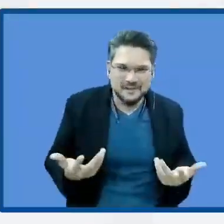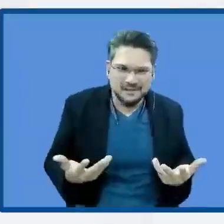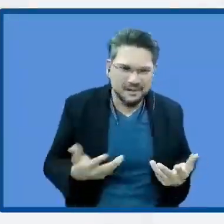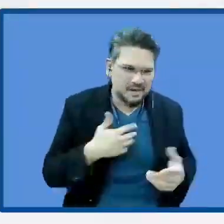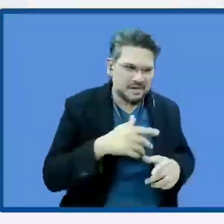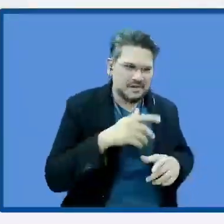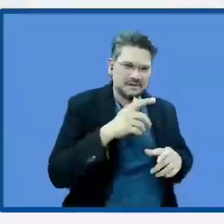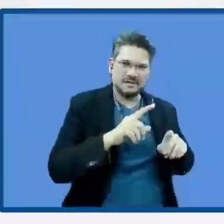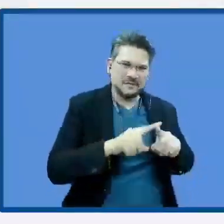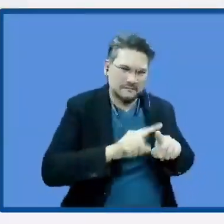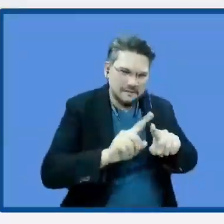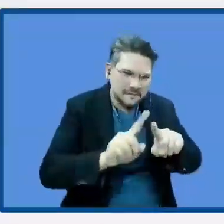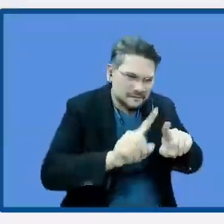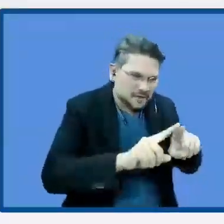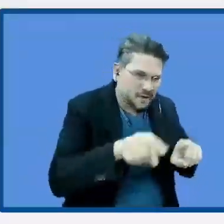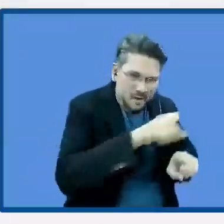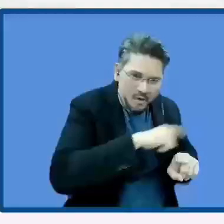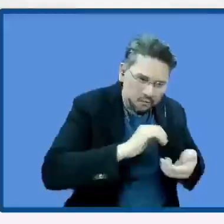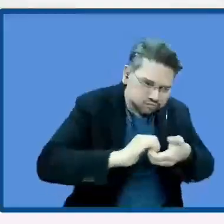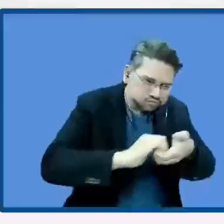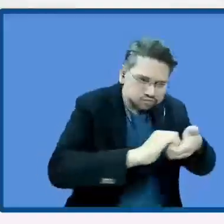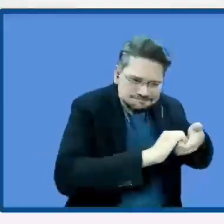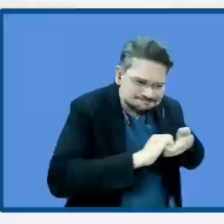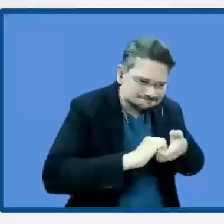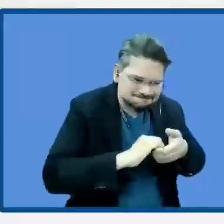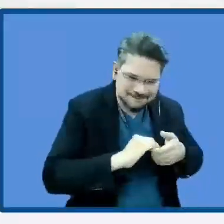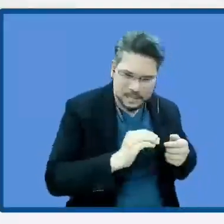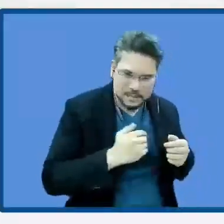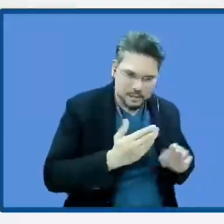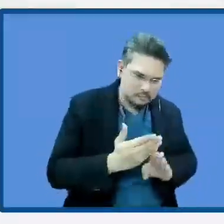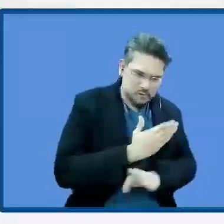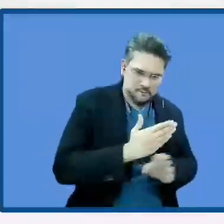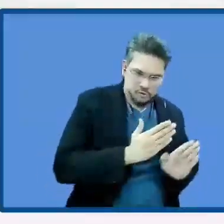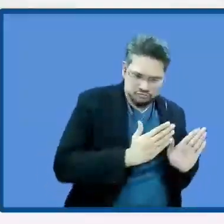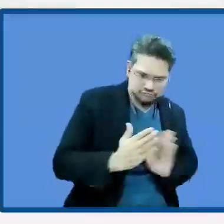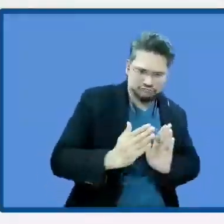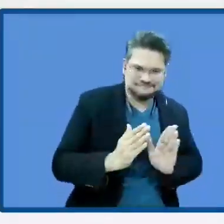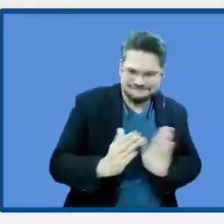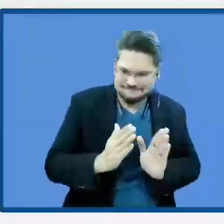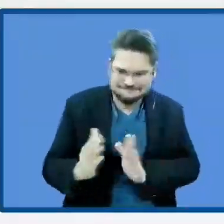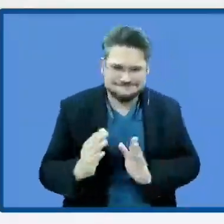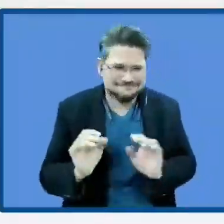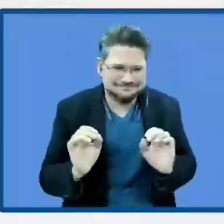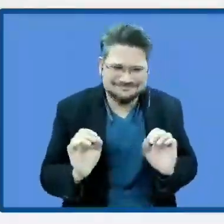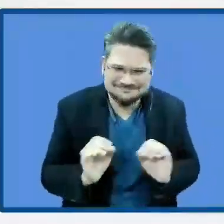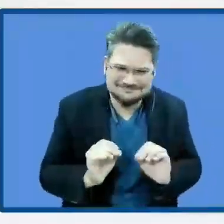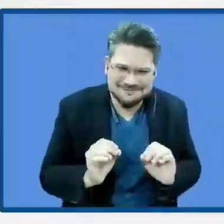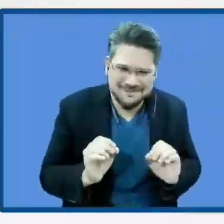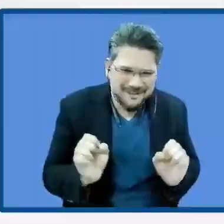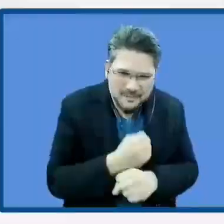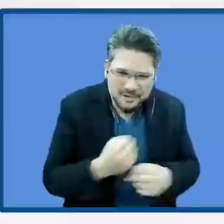be prepared, and that is different from foreseeing that an